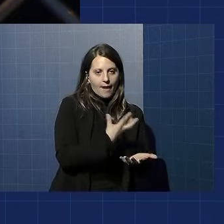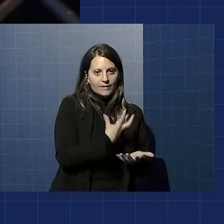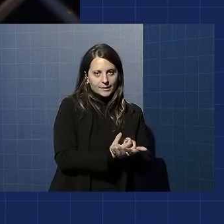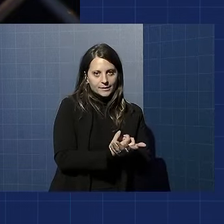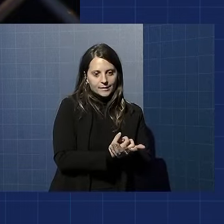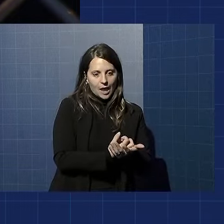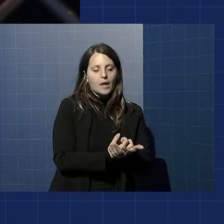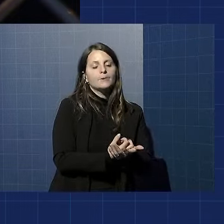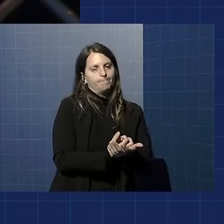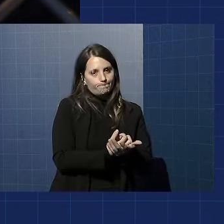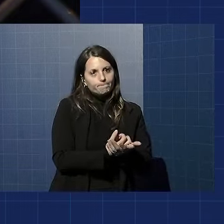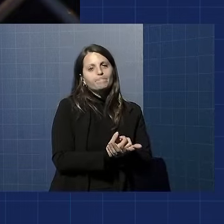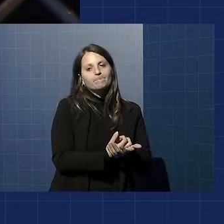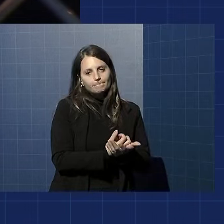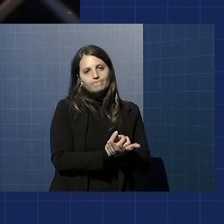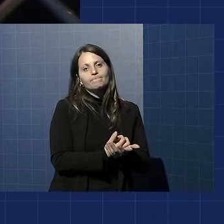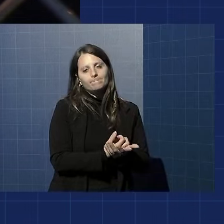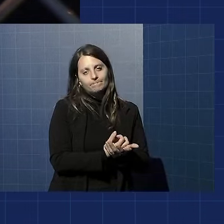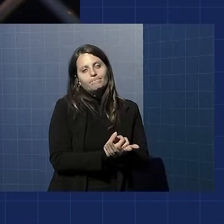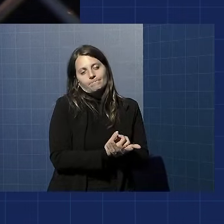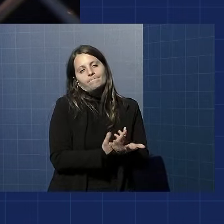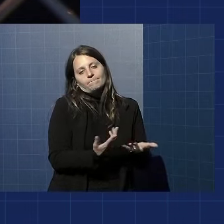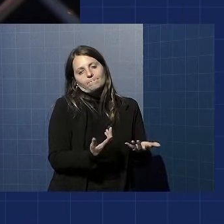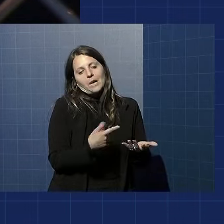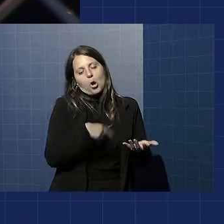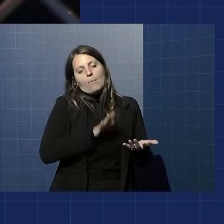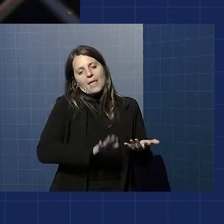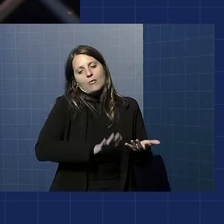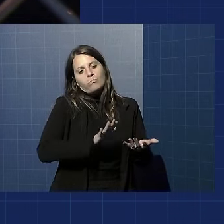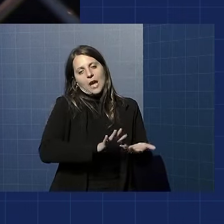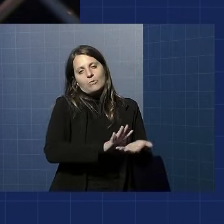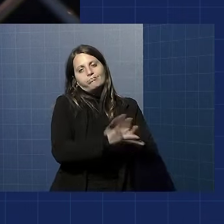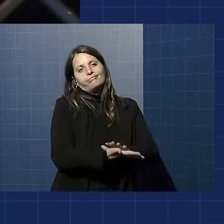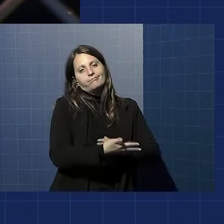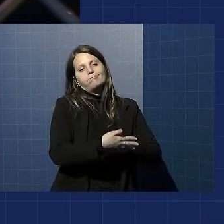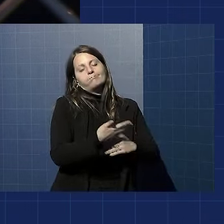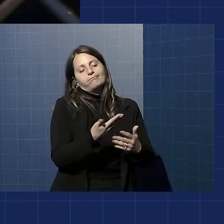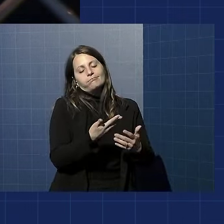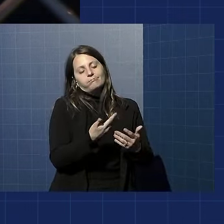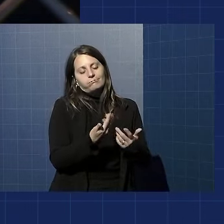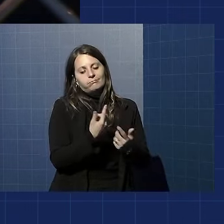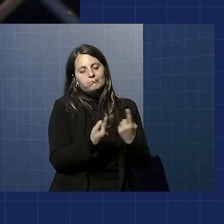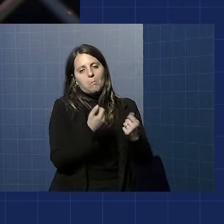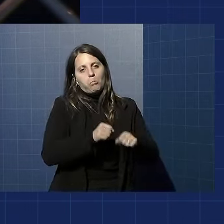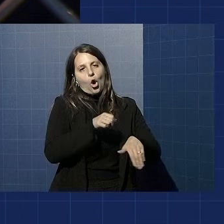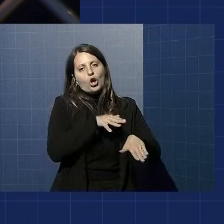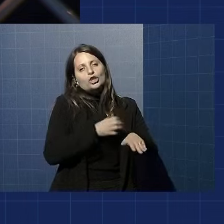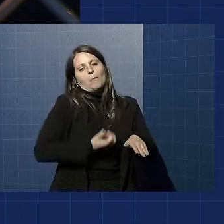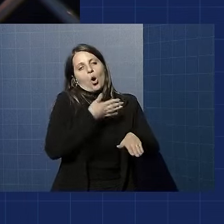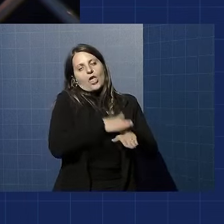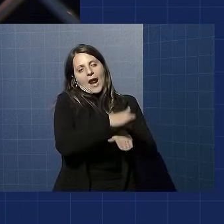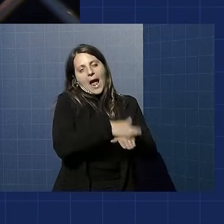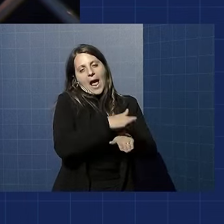it's hard to give you a concrete number because it really depends on the astronaut. And we know also for some of the changes that I